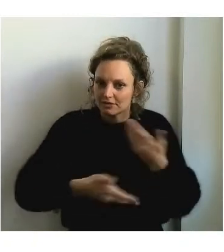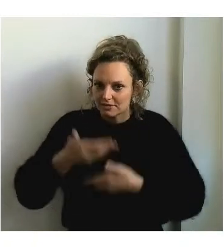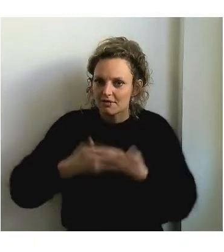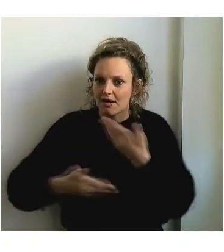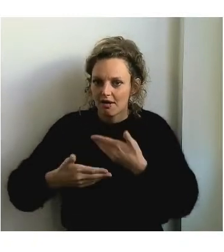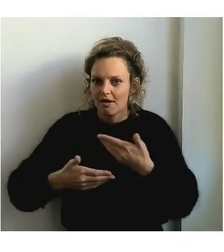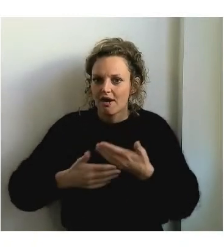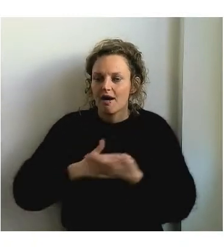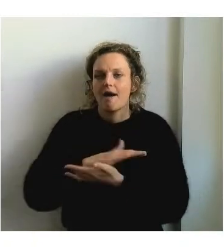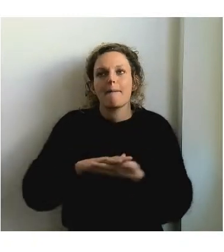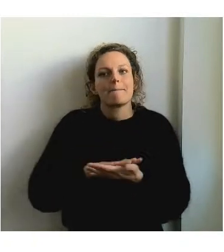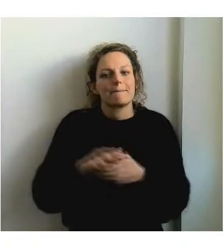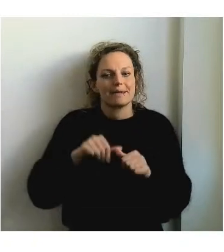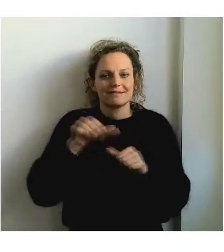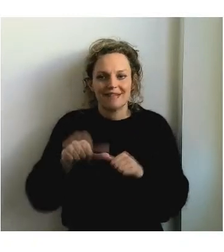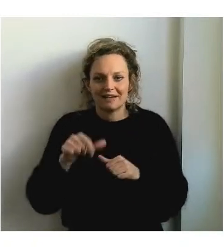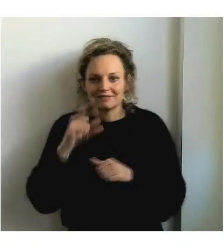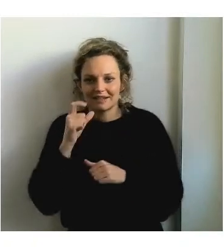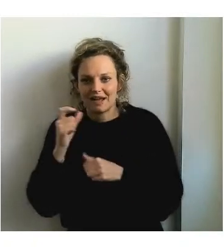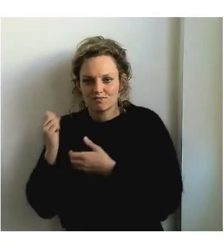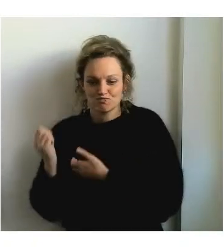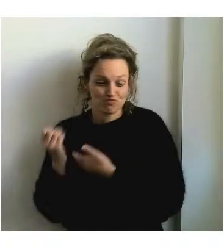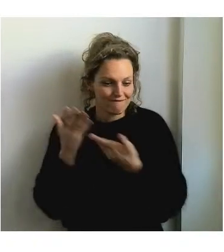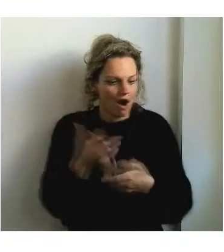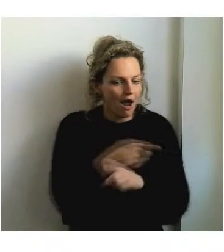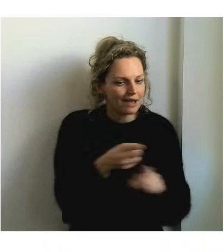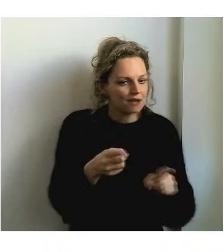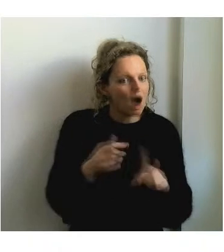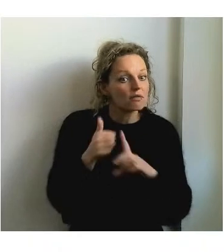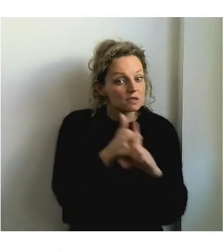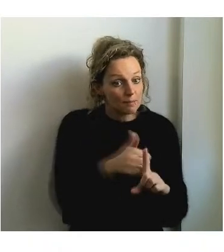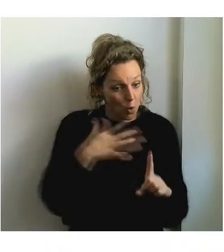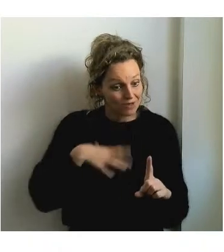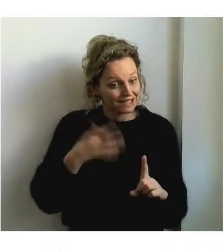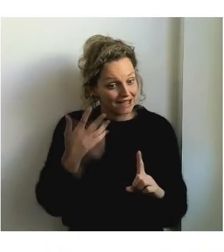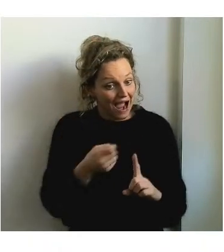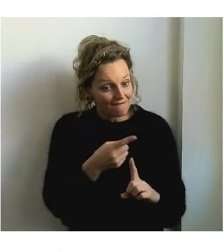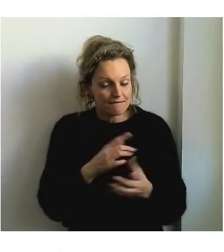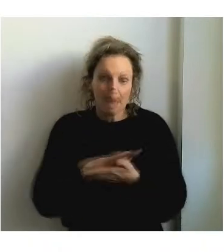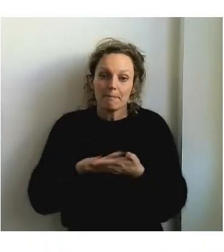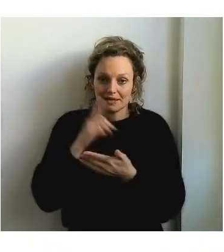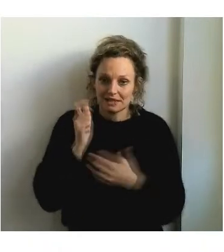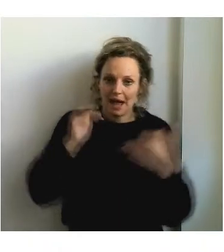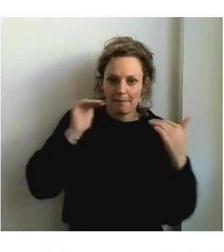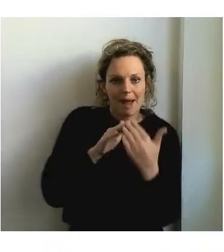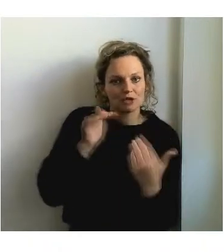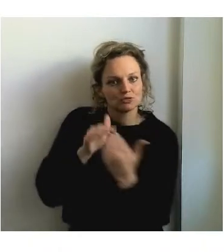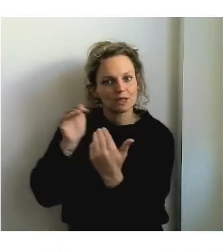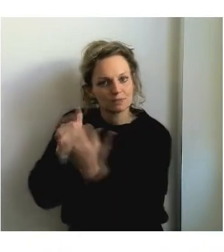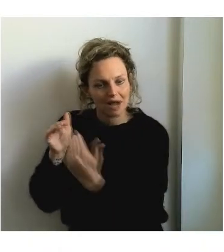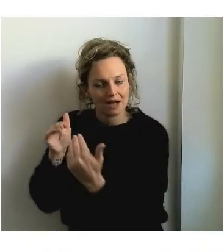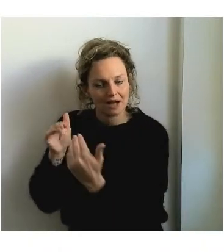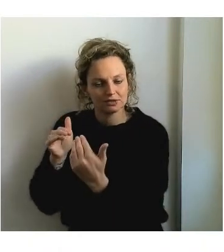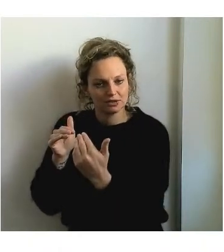able to provide them with the support that they need to flourish and be confident in the workplace.